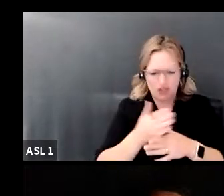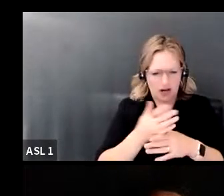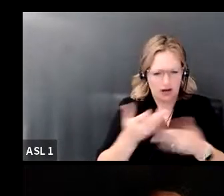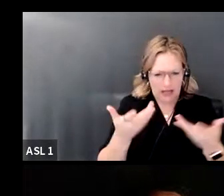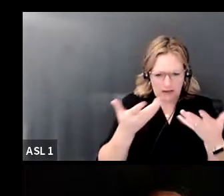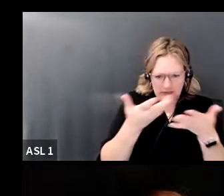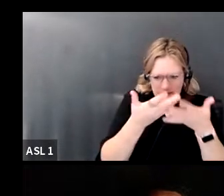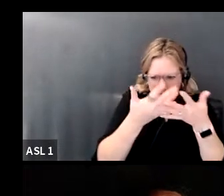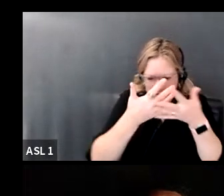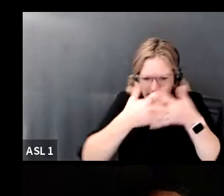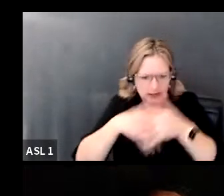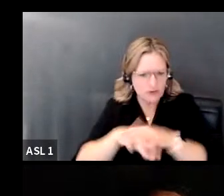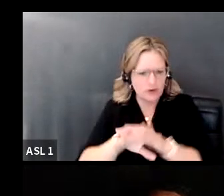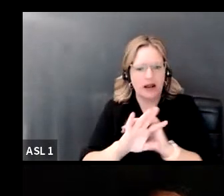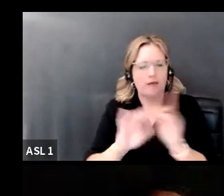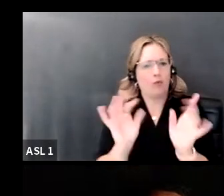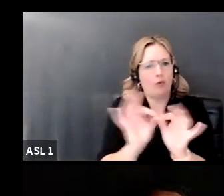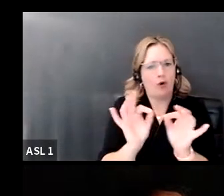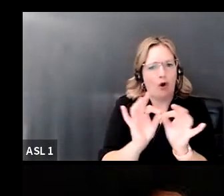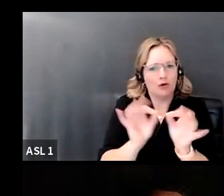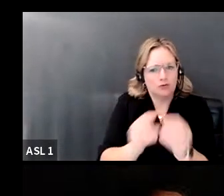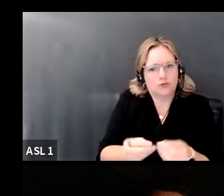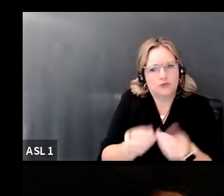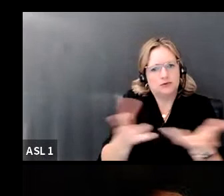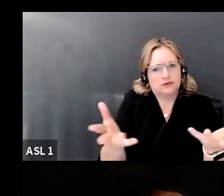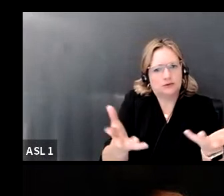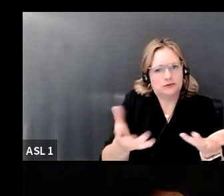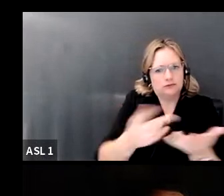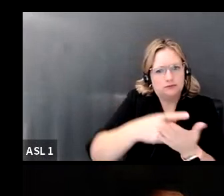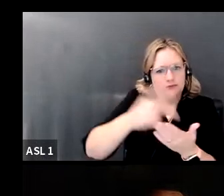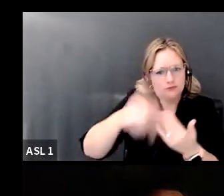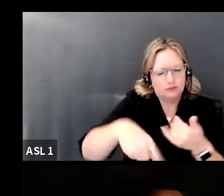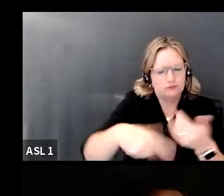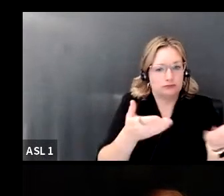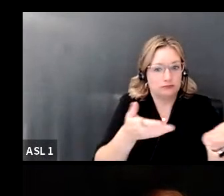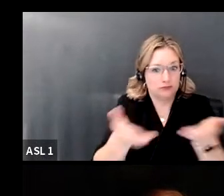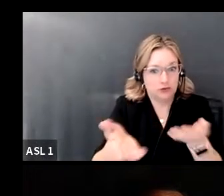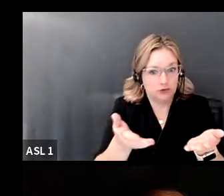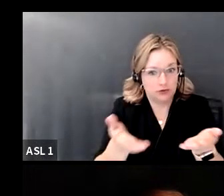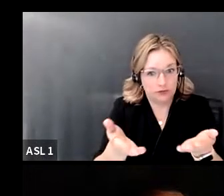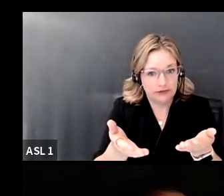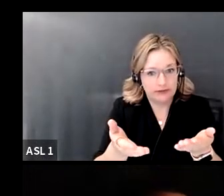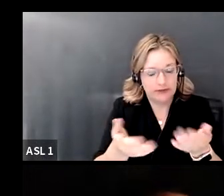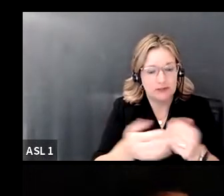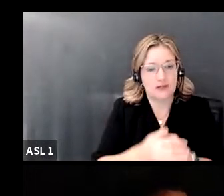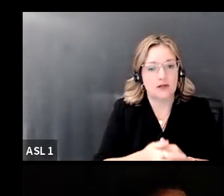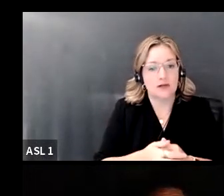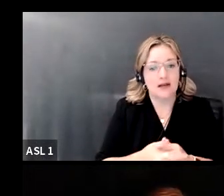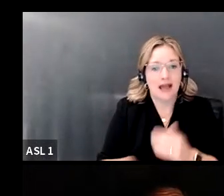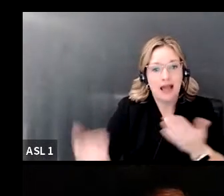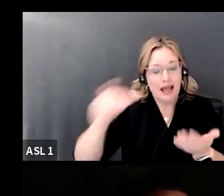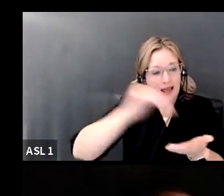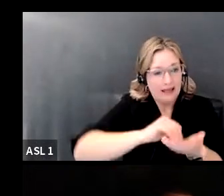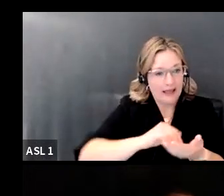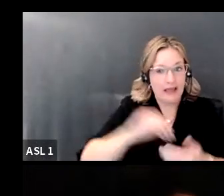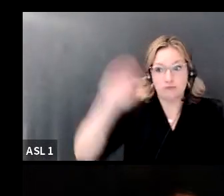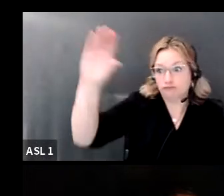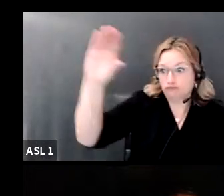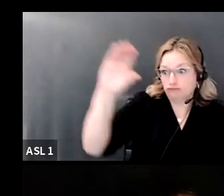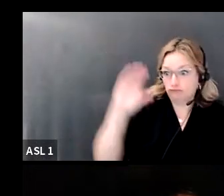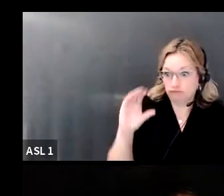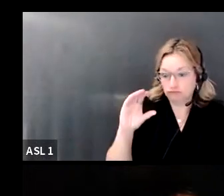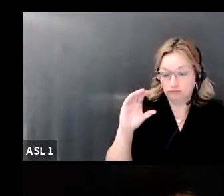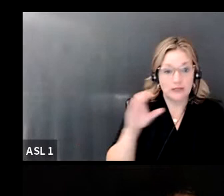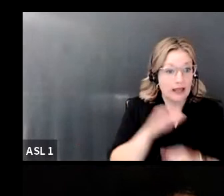costing of the delivery of those operations i believe that we are significantly underfunded based on the responsibilities we currently